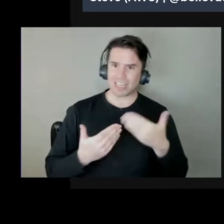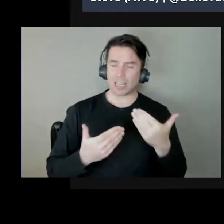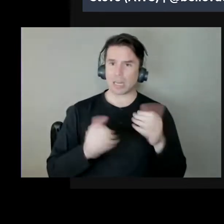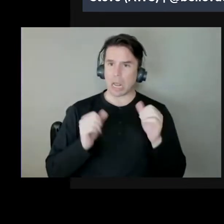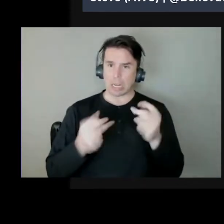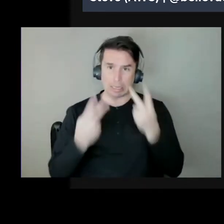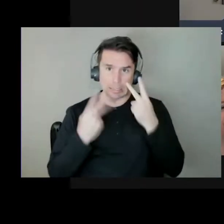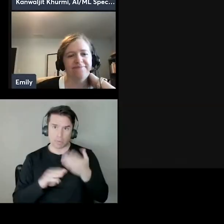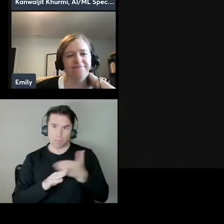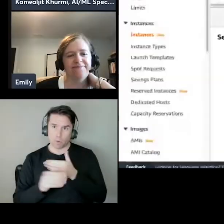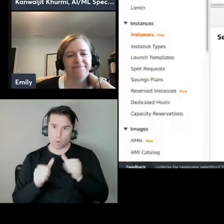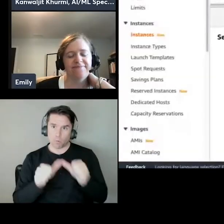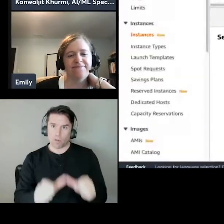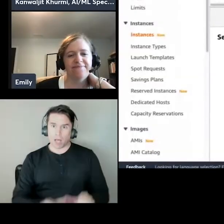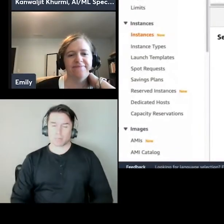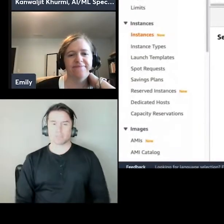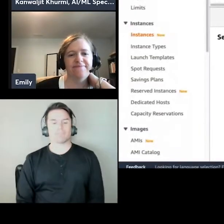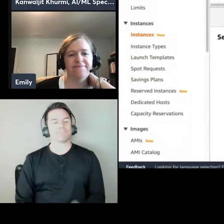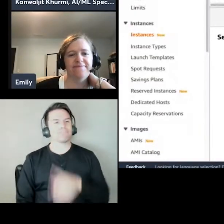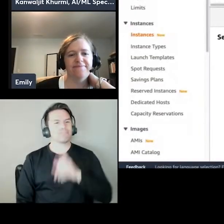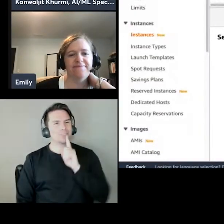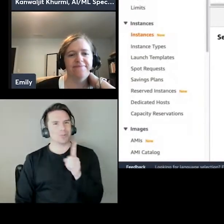screen. Okay.